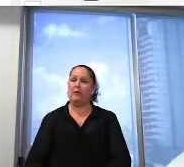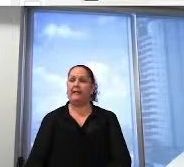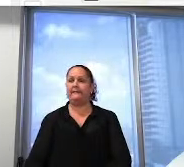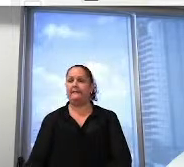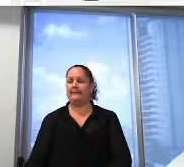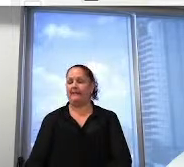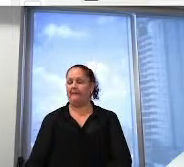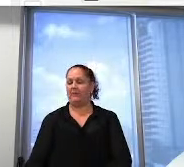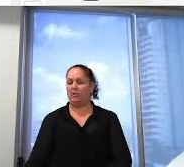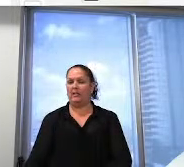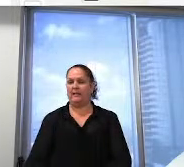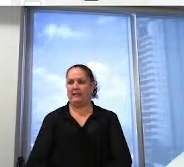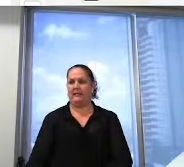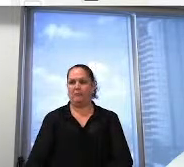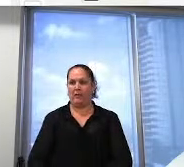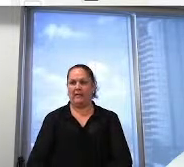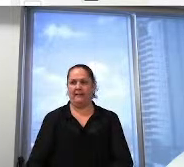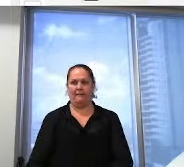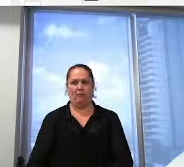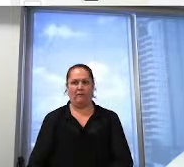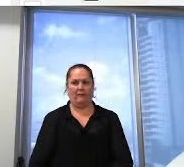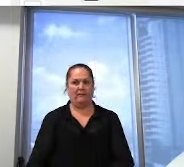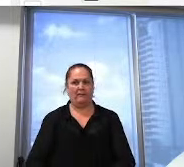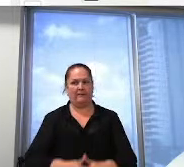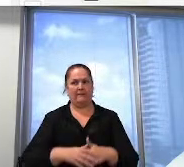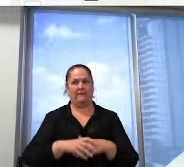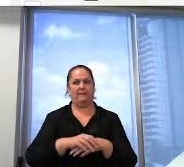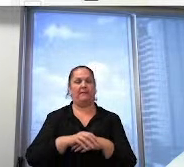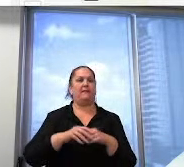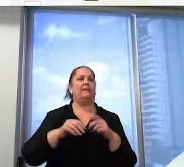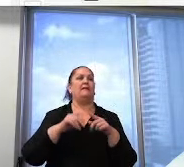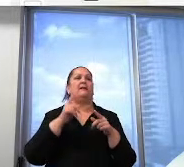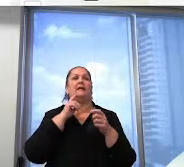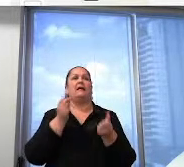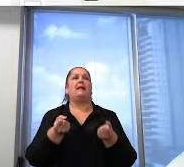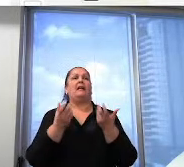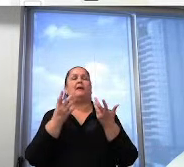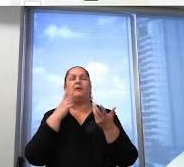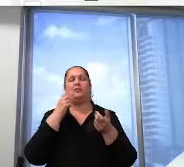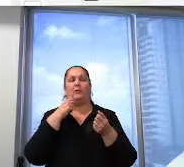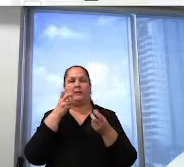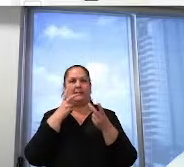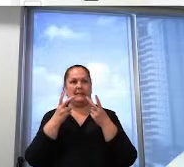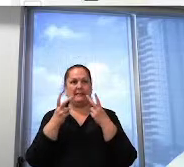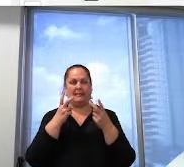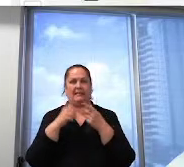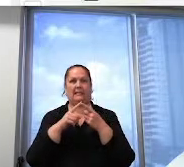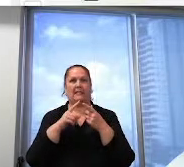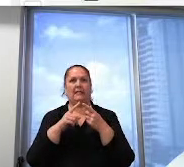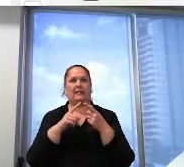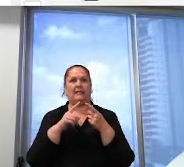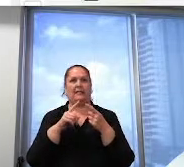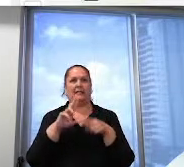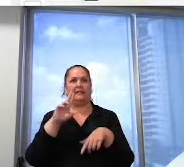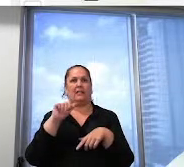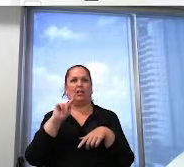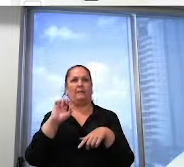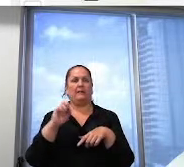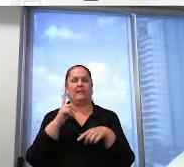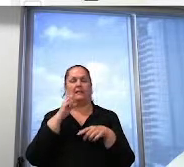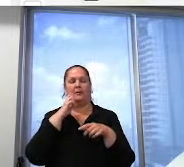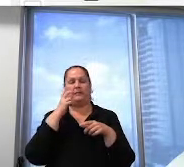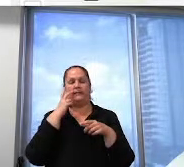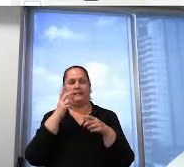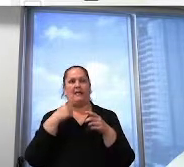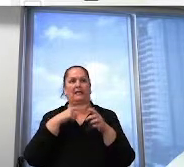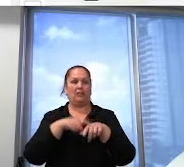executed on, you'll be able to see that the system will not stop. In addition to the amount of outages we're seeing and the uptick that we're seeing